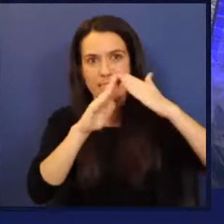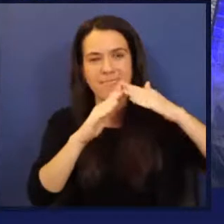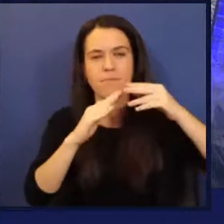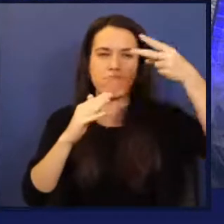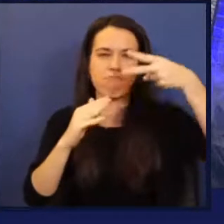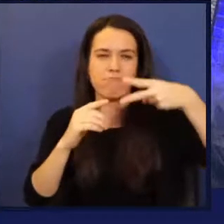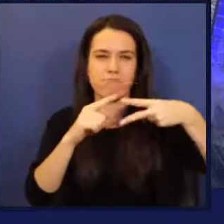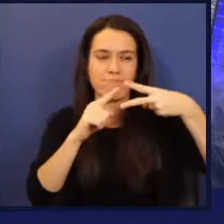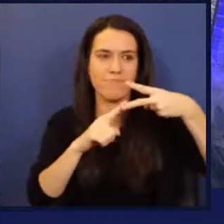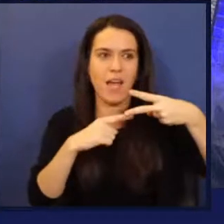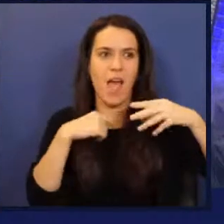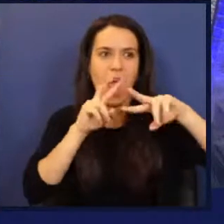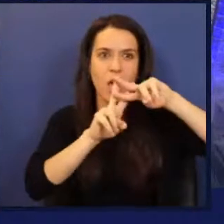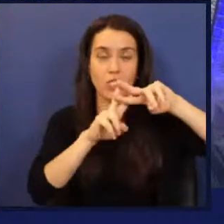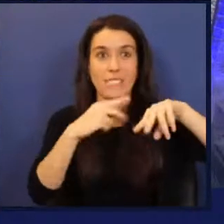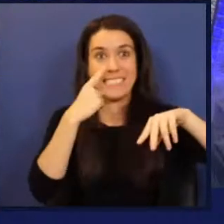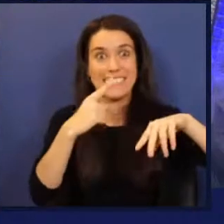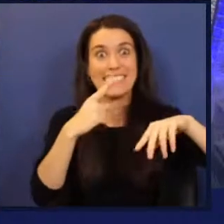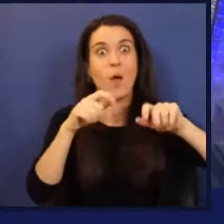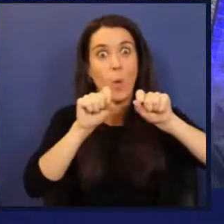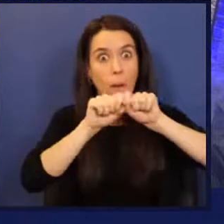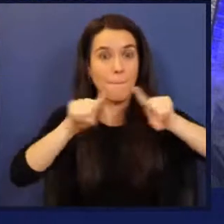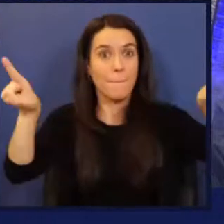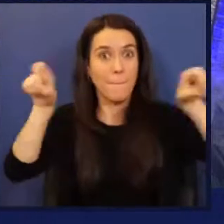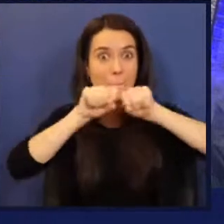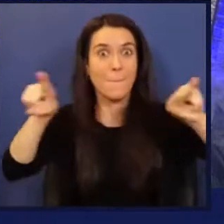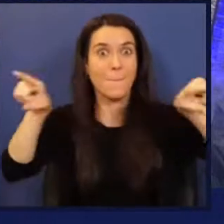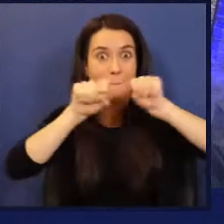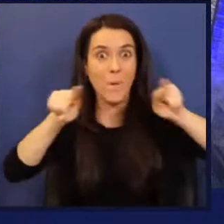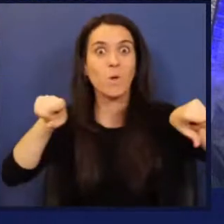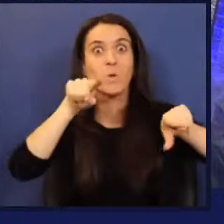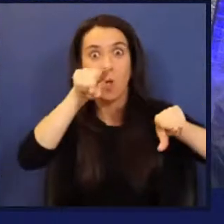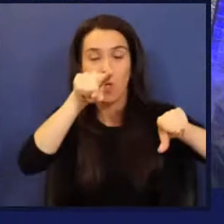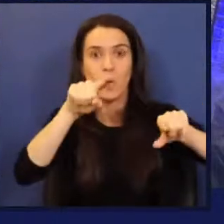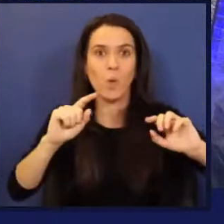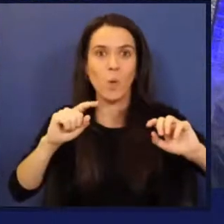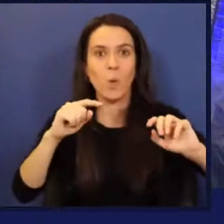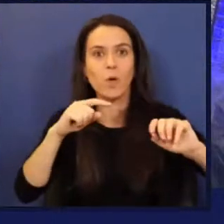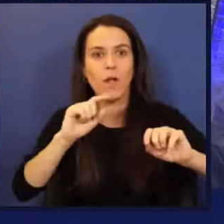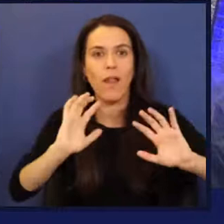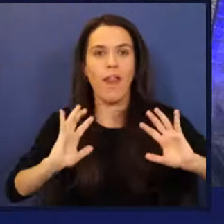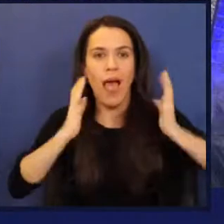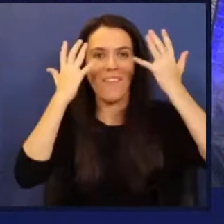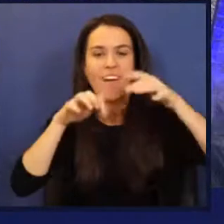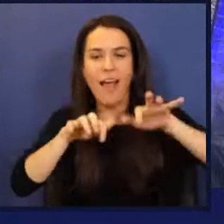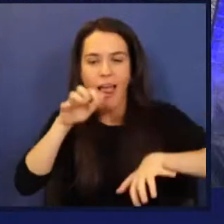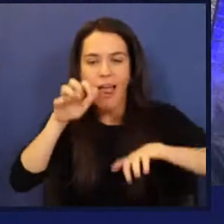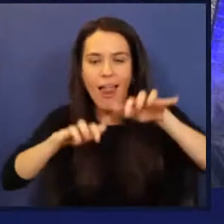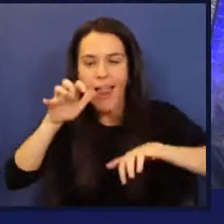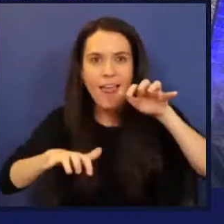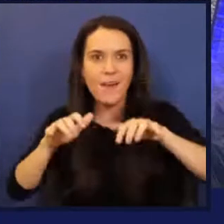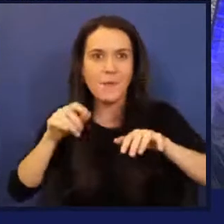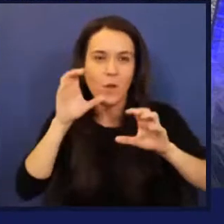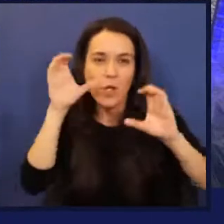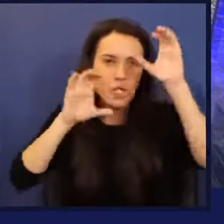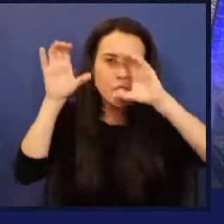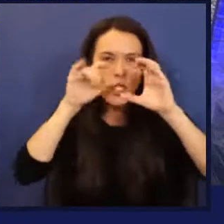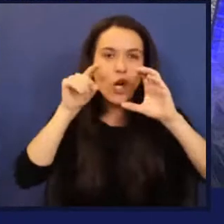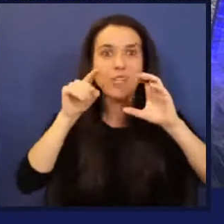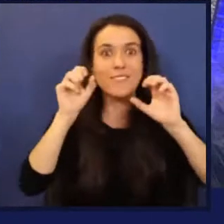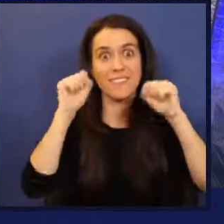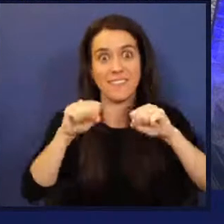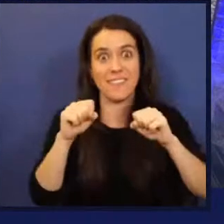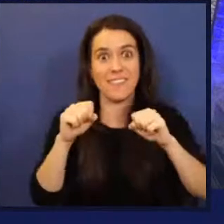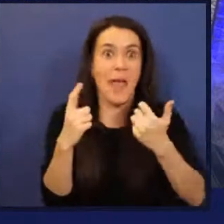the form that we're posting in the live chat so we know you've tweeted and we don't have to search old Twitter for tweets. And you can make a chance,